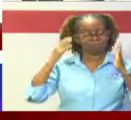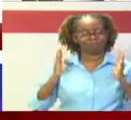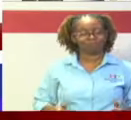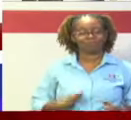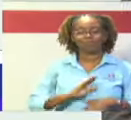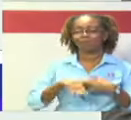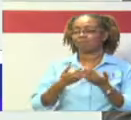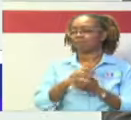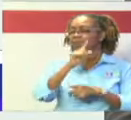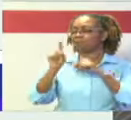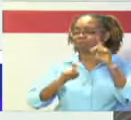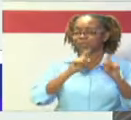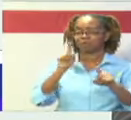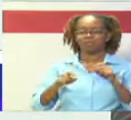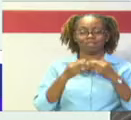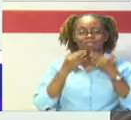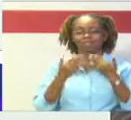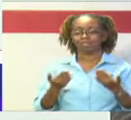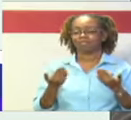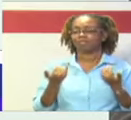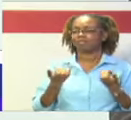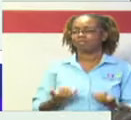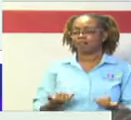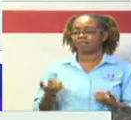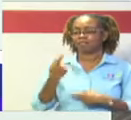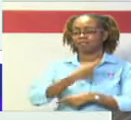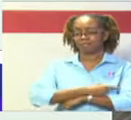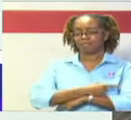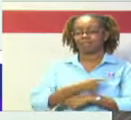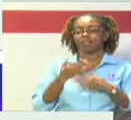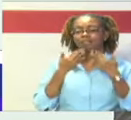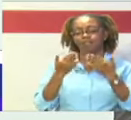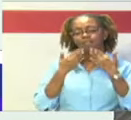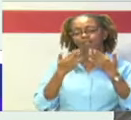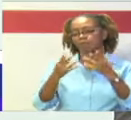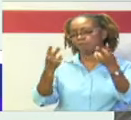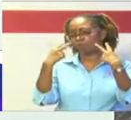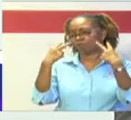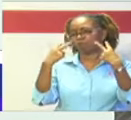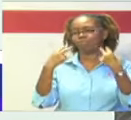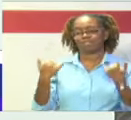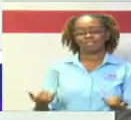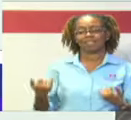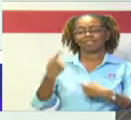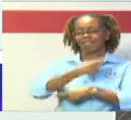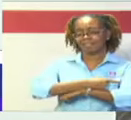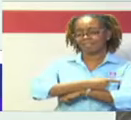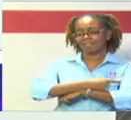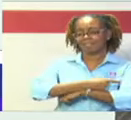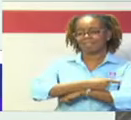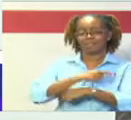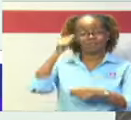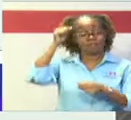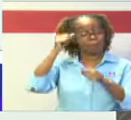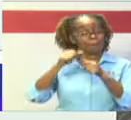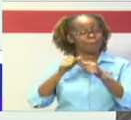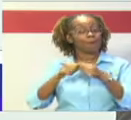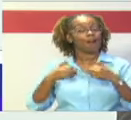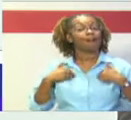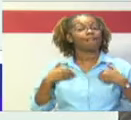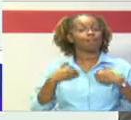media conference. Thank you for tuning in this morning. Please remember that the COVID-19 vaccine is an